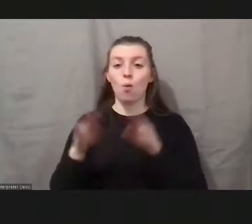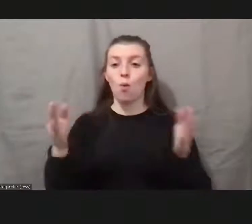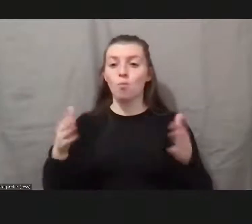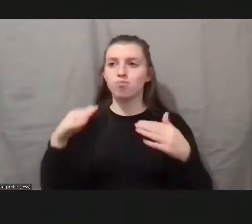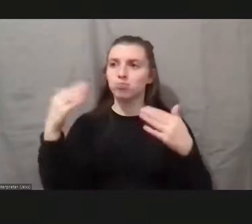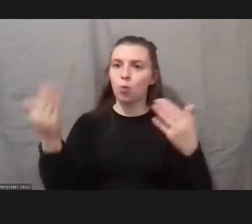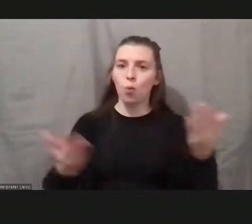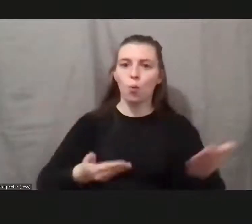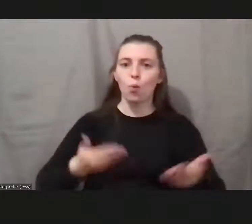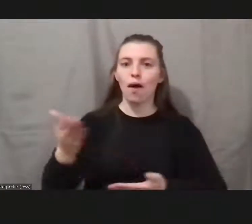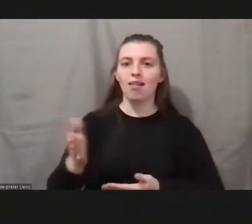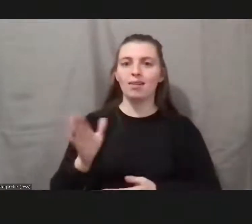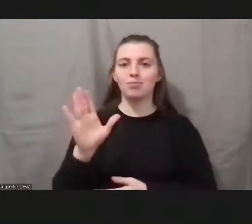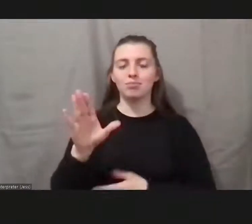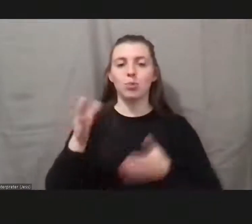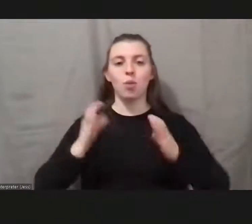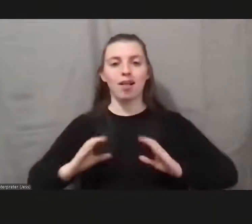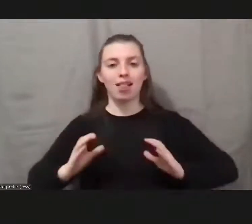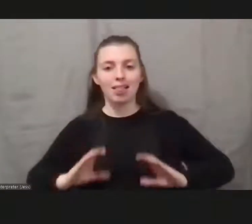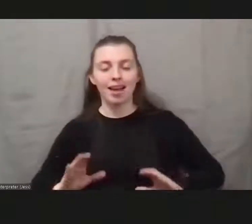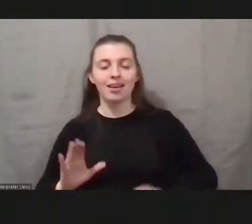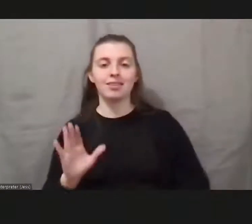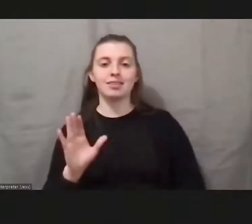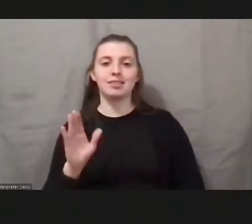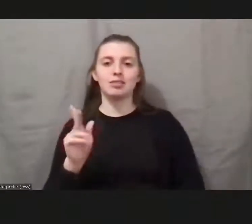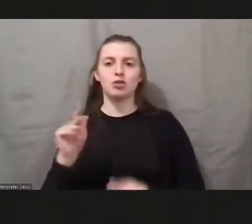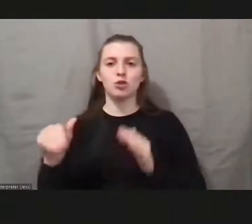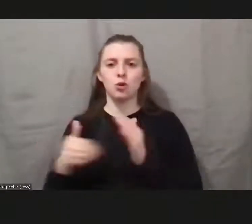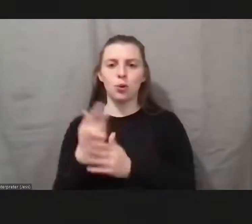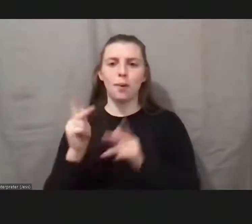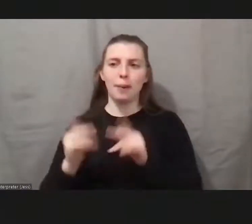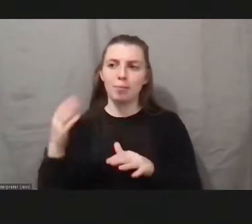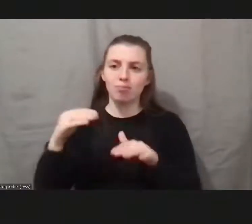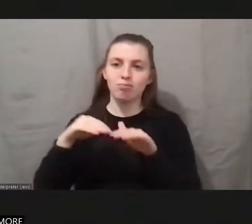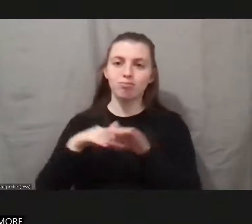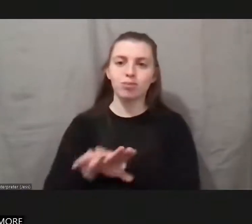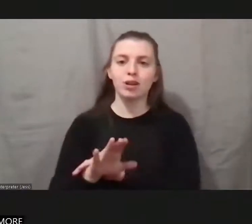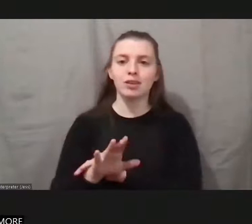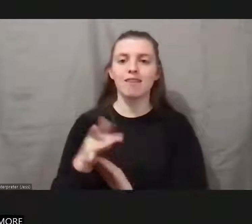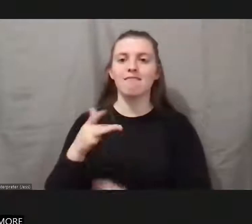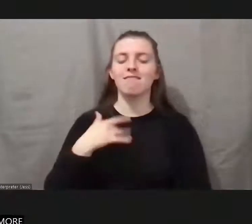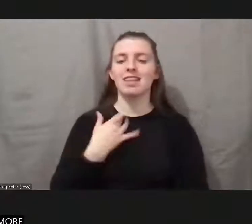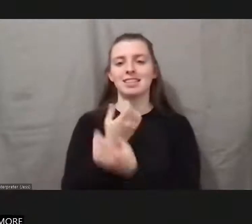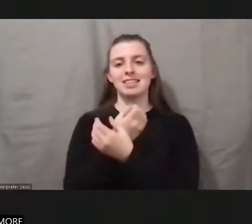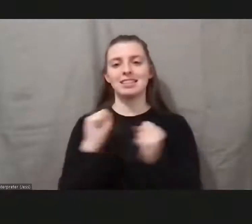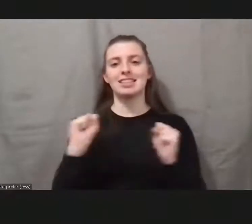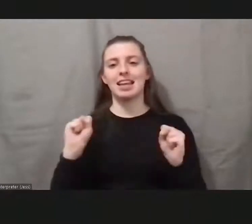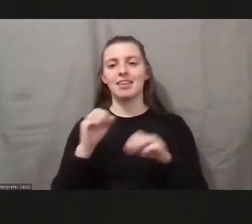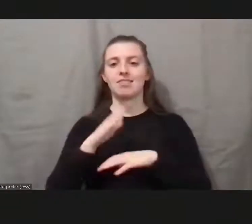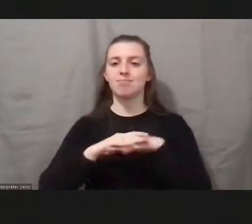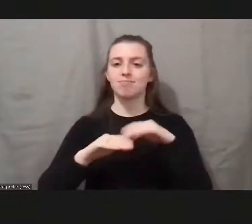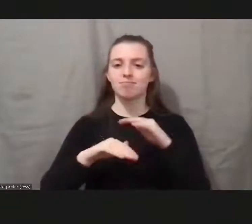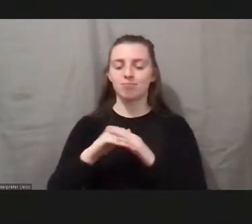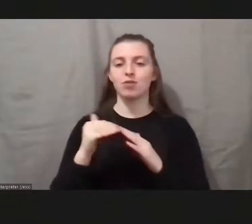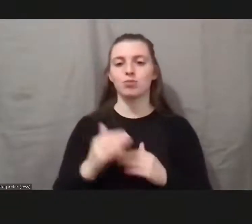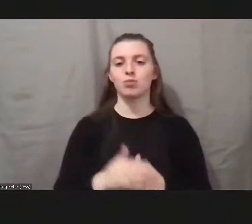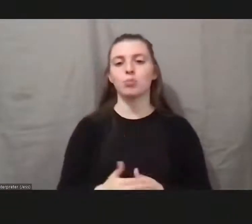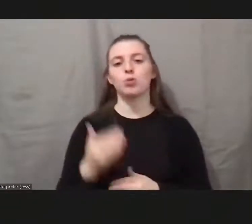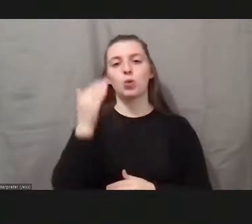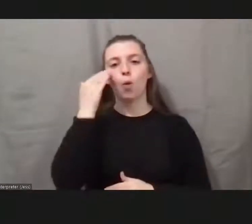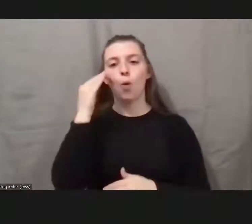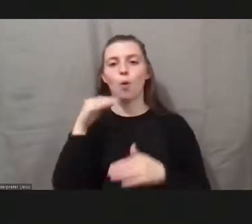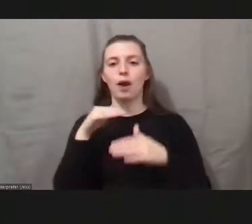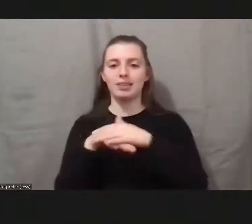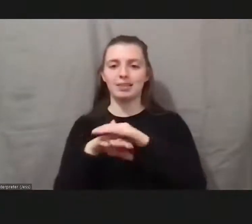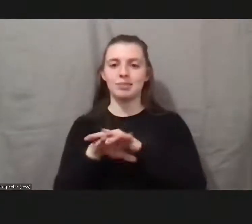your audience is going to feel more comfortable and more safe within your space. And as Dawn mentioned, and I mentioned a little while